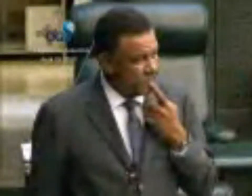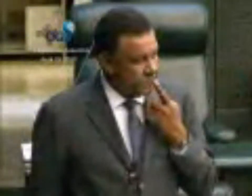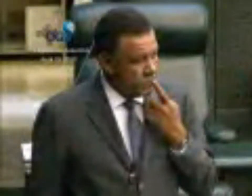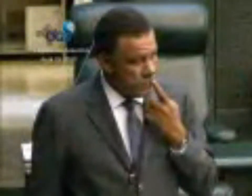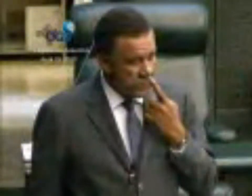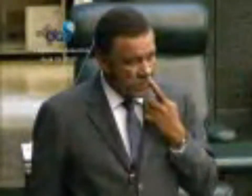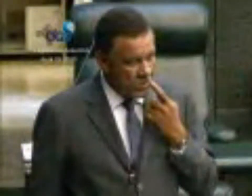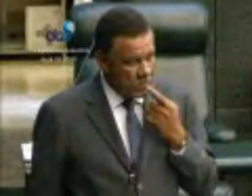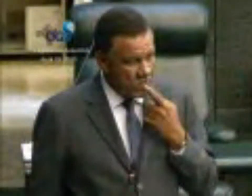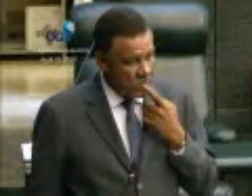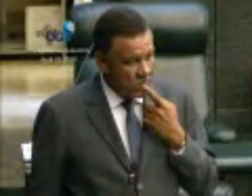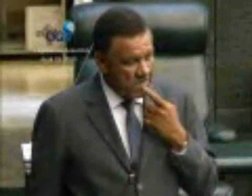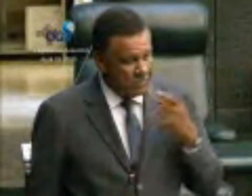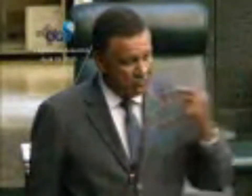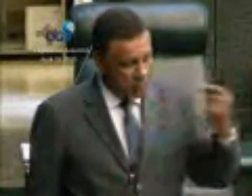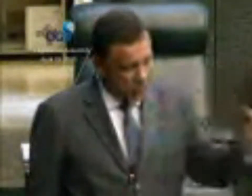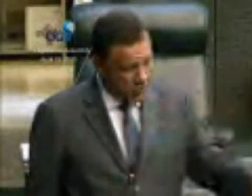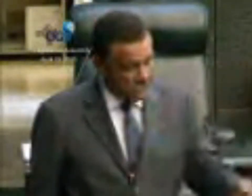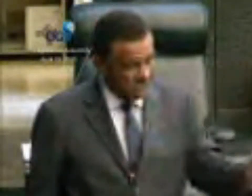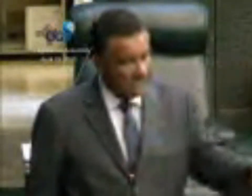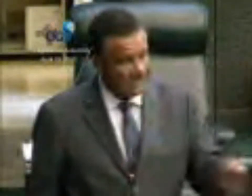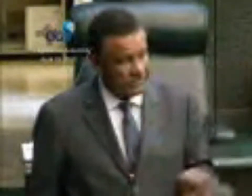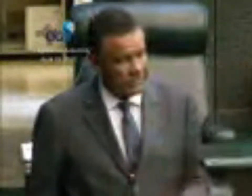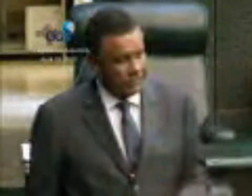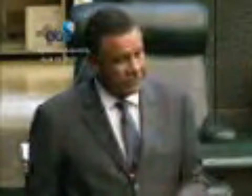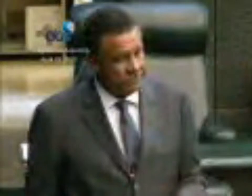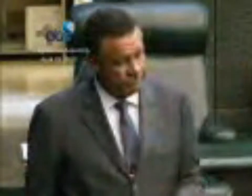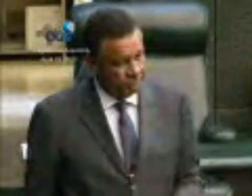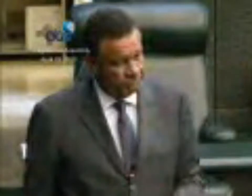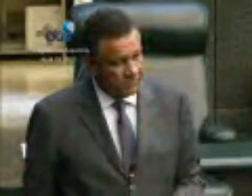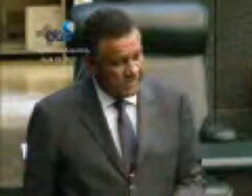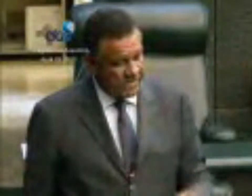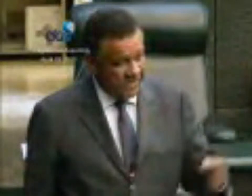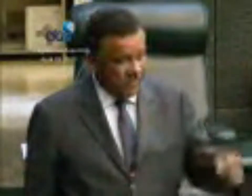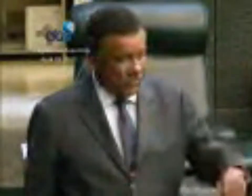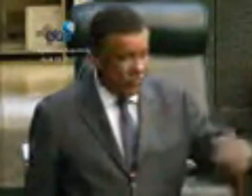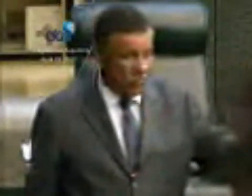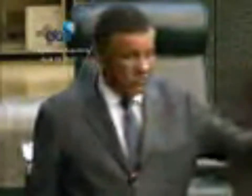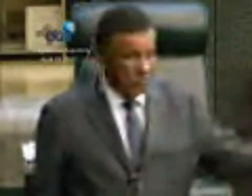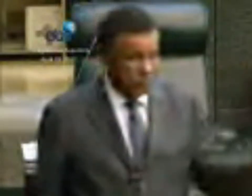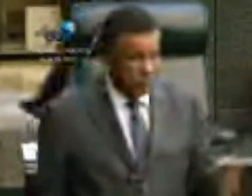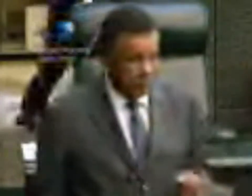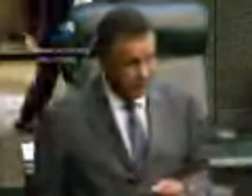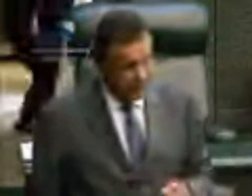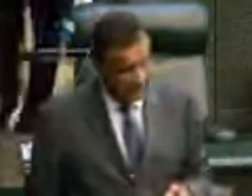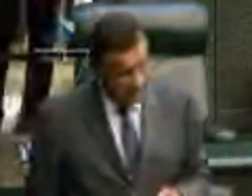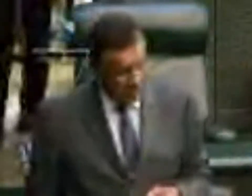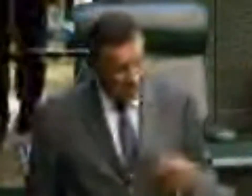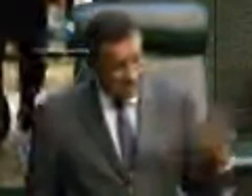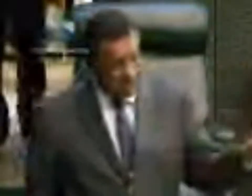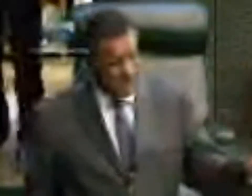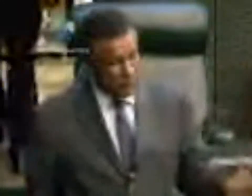employees in this country, that hitherto we passed on the road